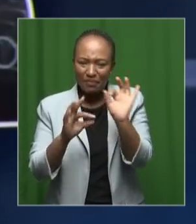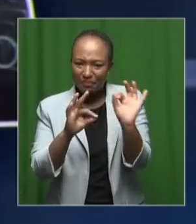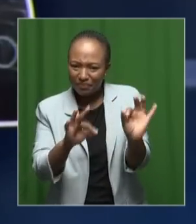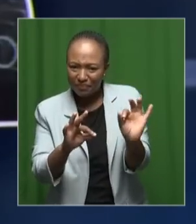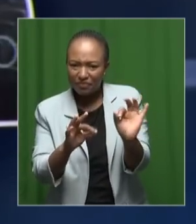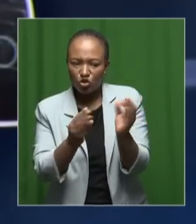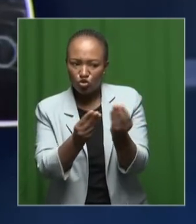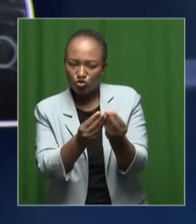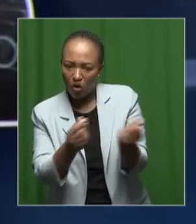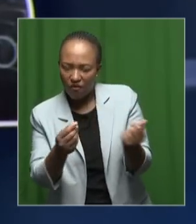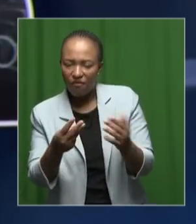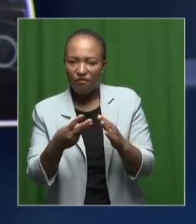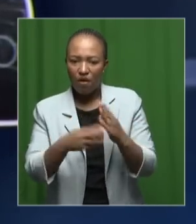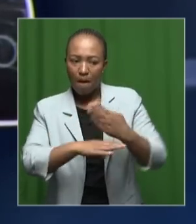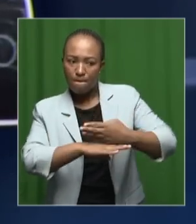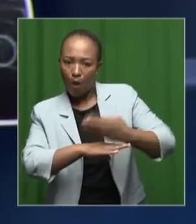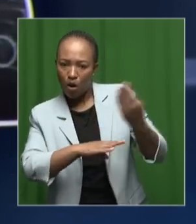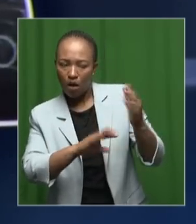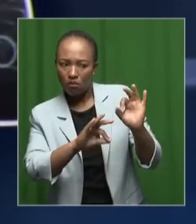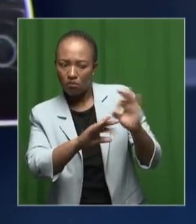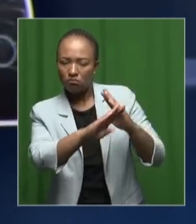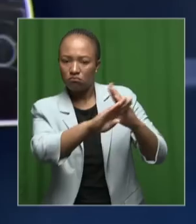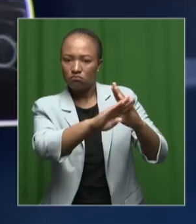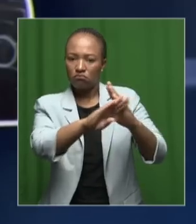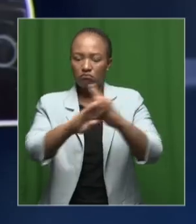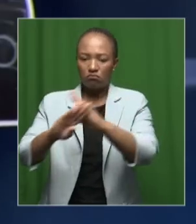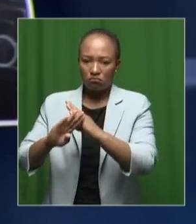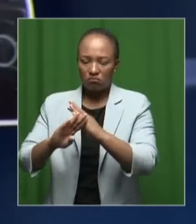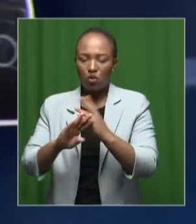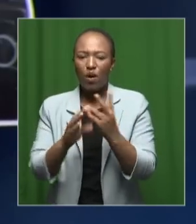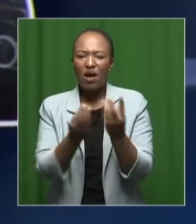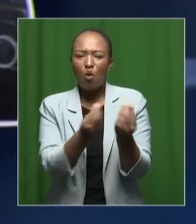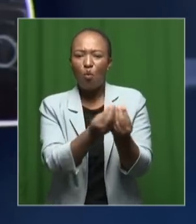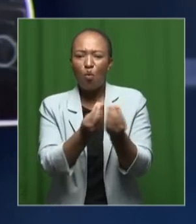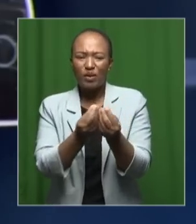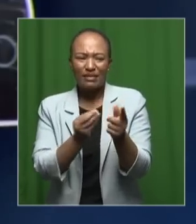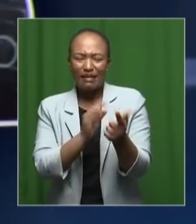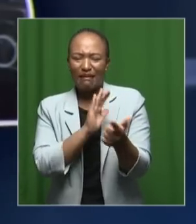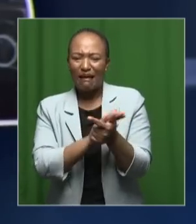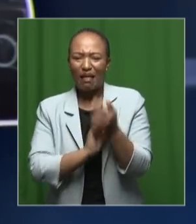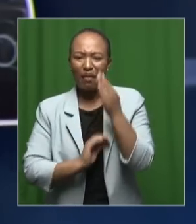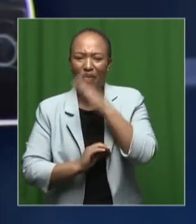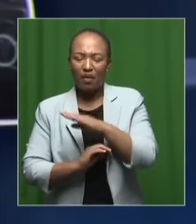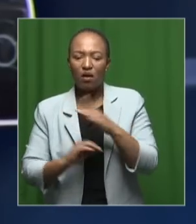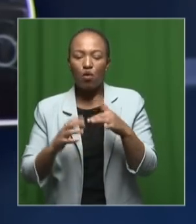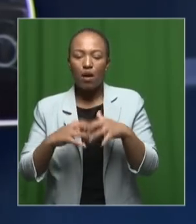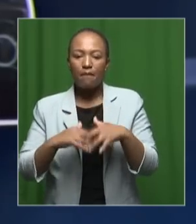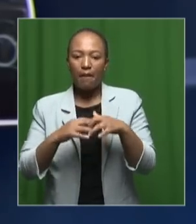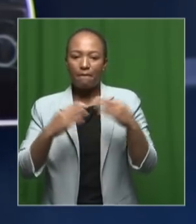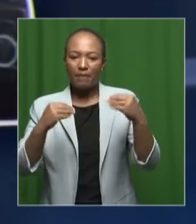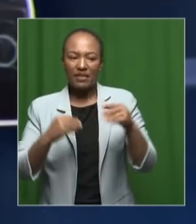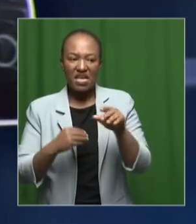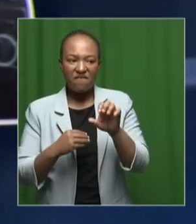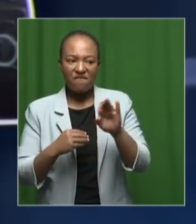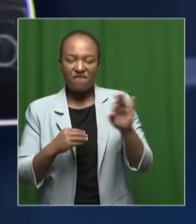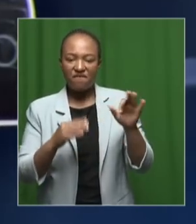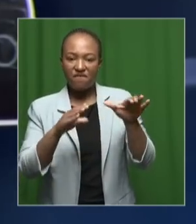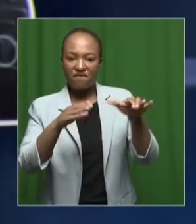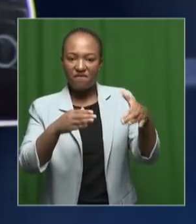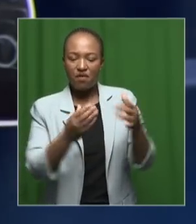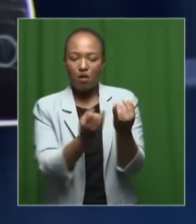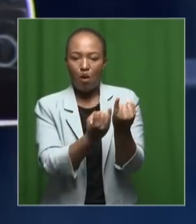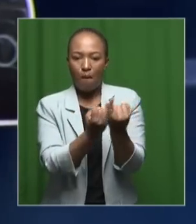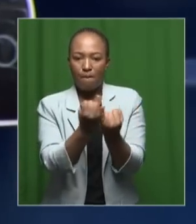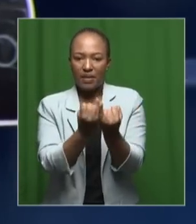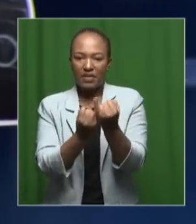We need to deal with counterfeit goods. Because imagine, we are going to start manufacturing businesses under the EFF. They'll be competing